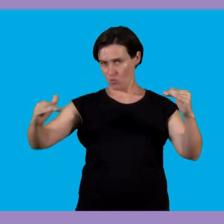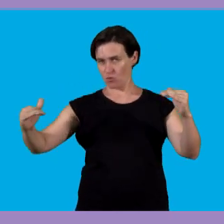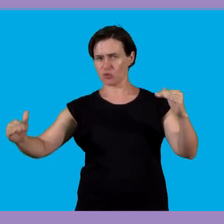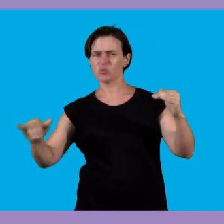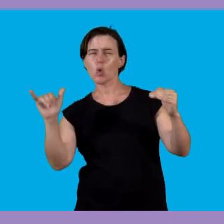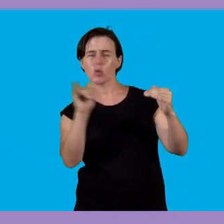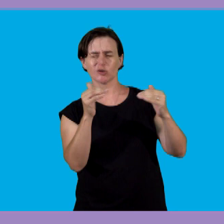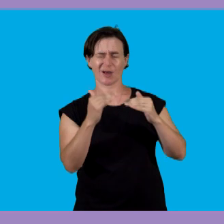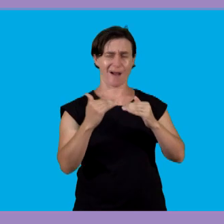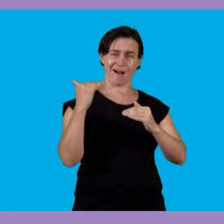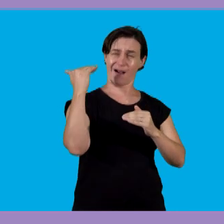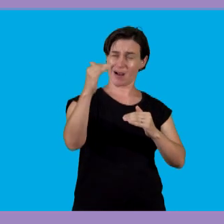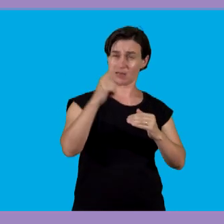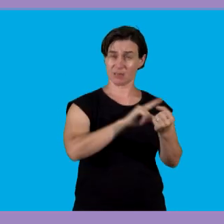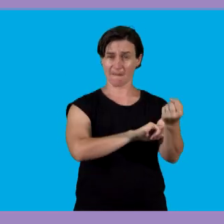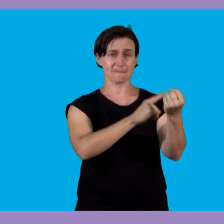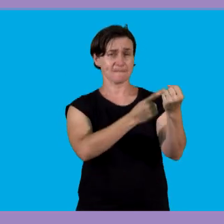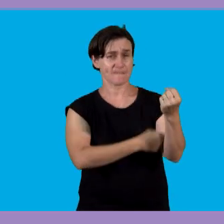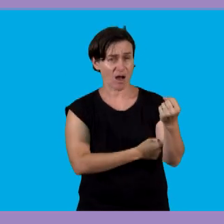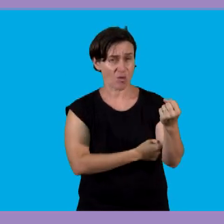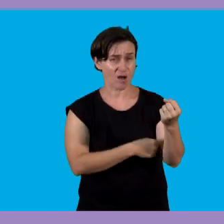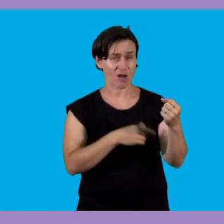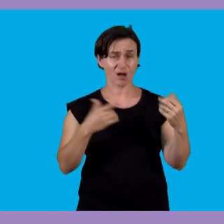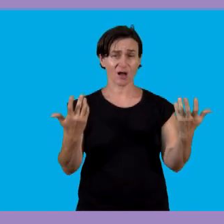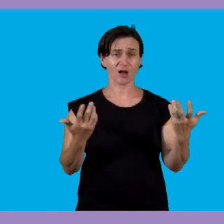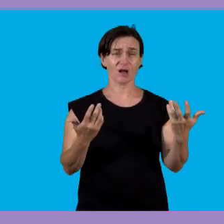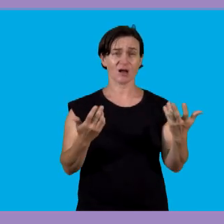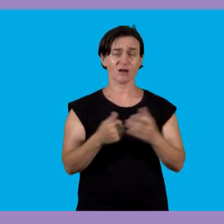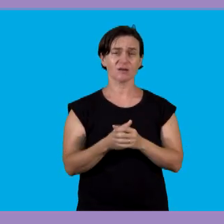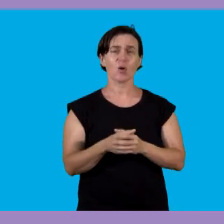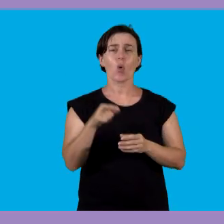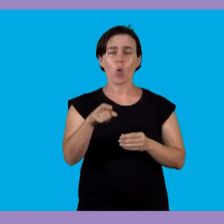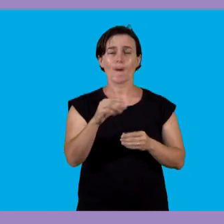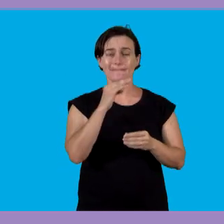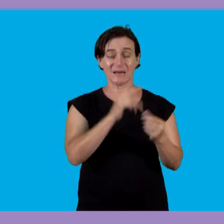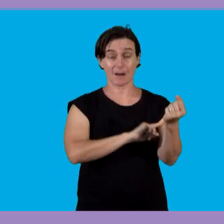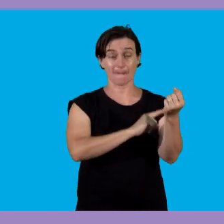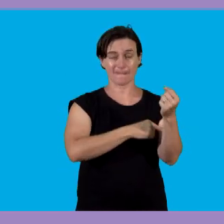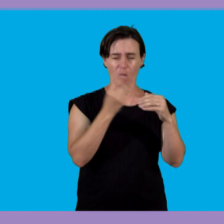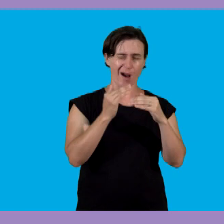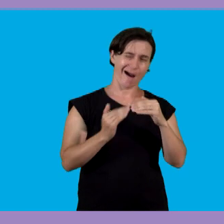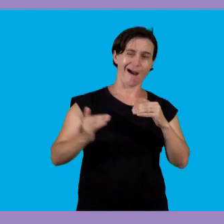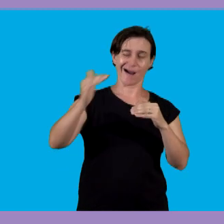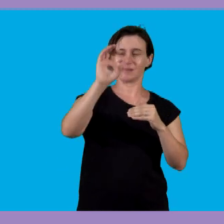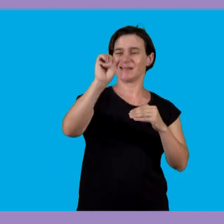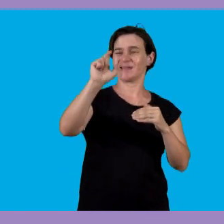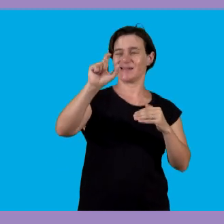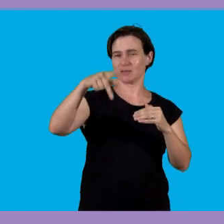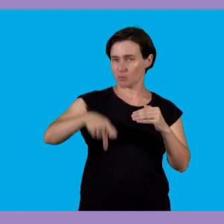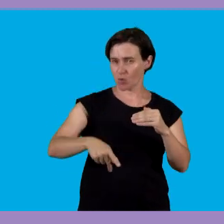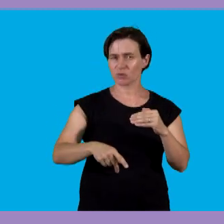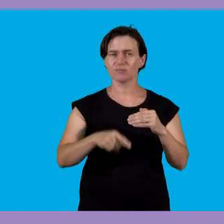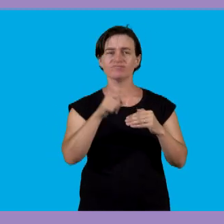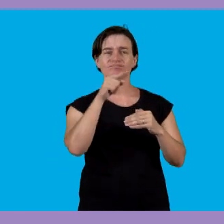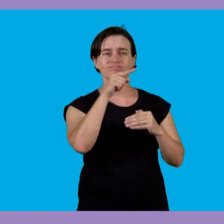the highest power, or highest power that has the highest exponent? Yes,